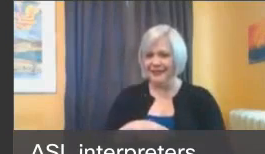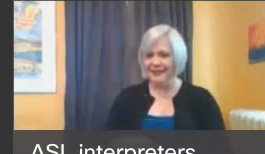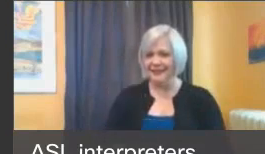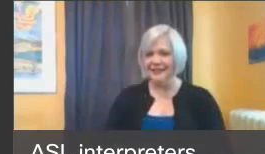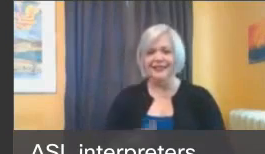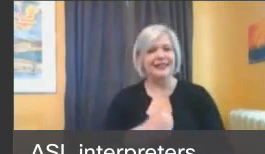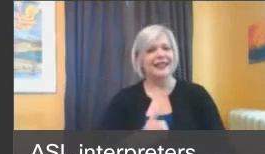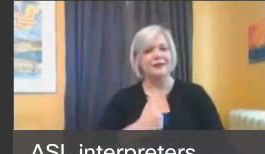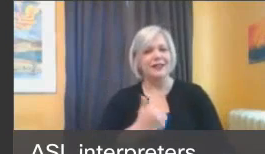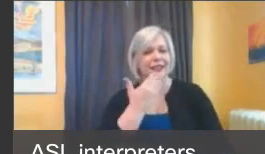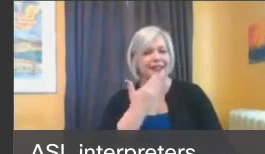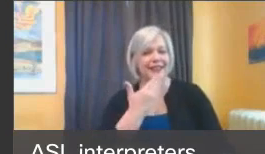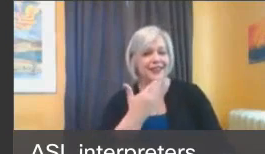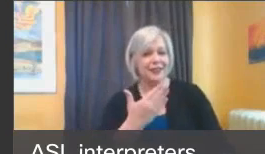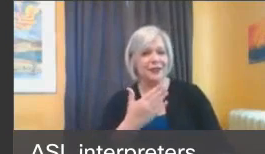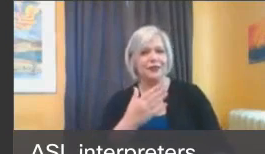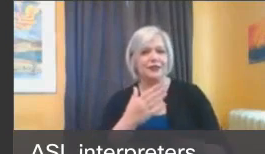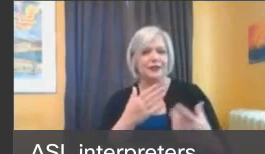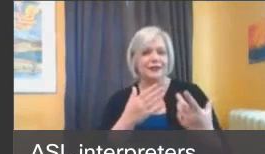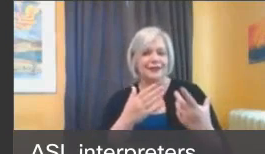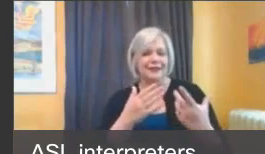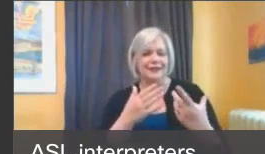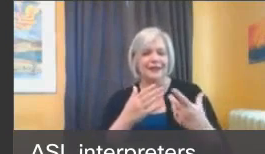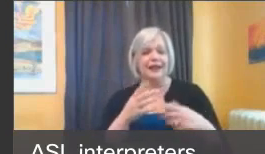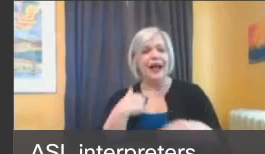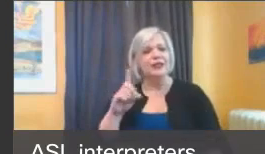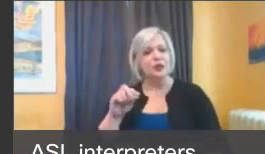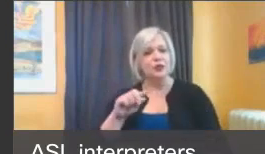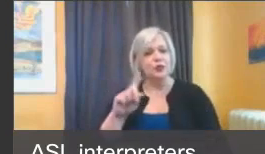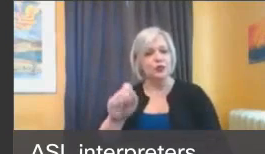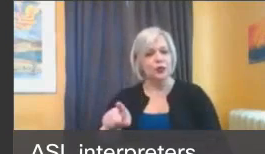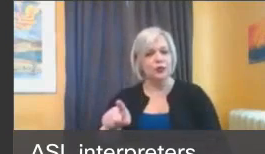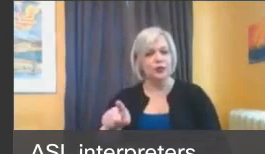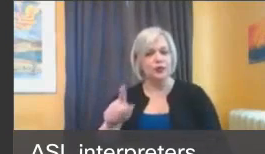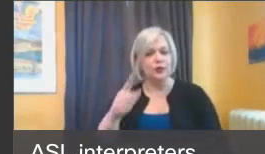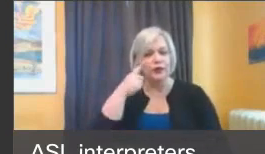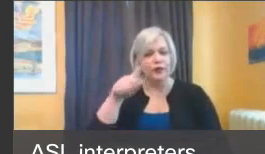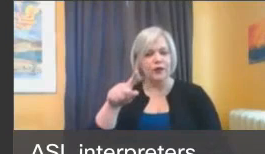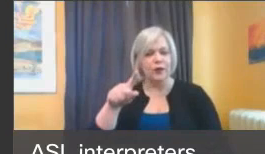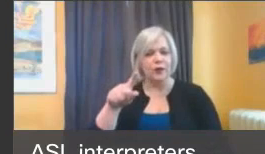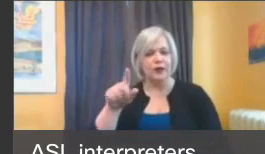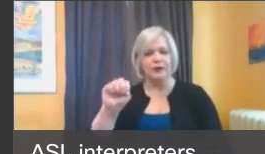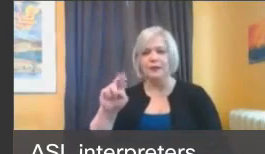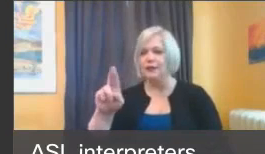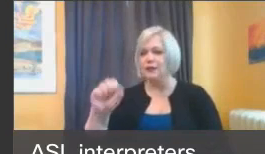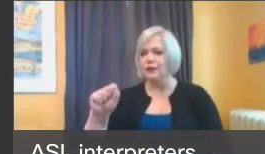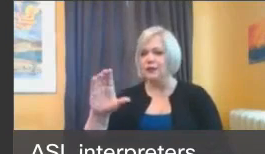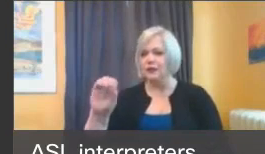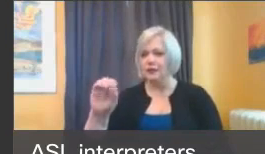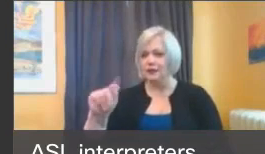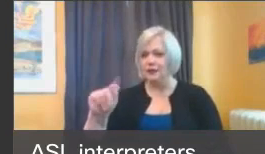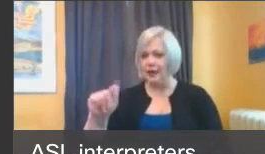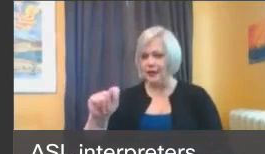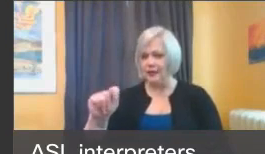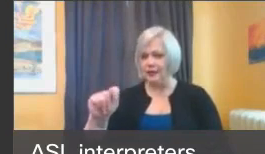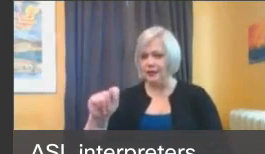I'm sorry. Thank you. Thought I'd taken myself off. I do have a question for Mr. Scott, and it goes back to